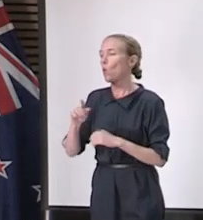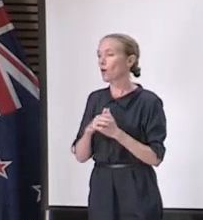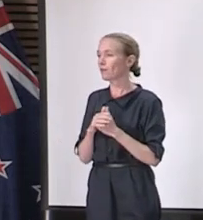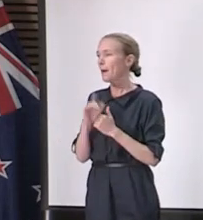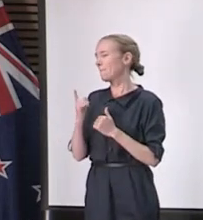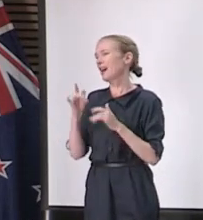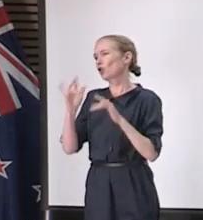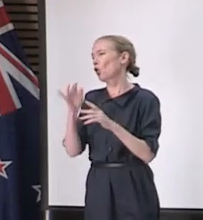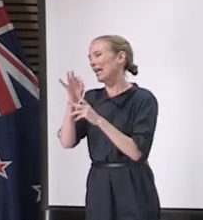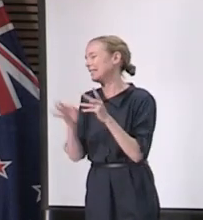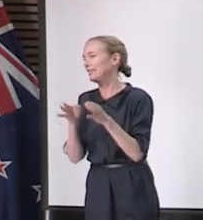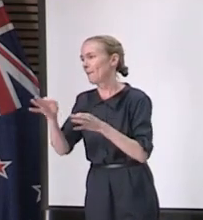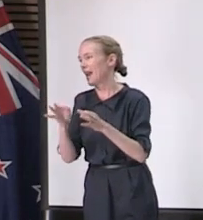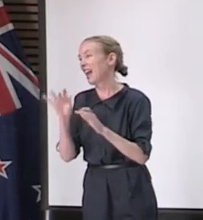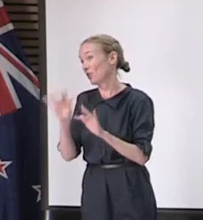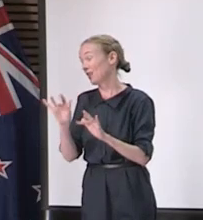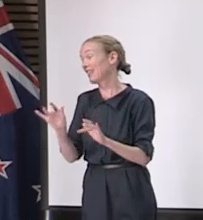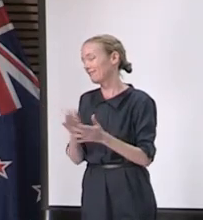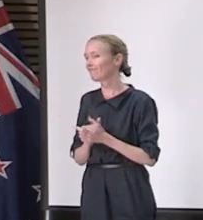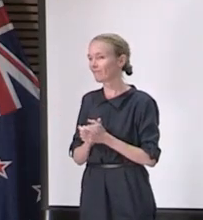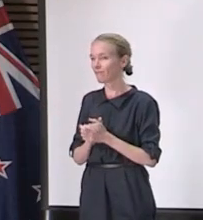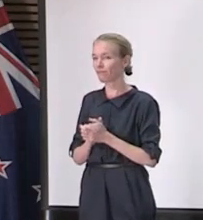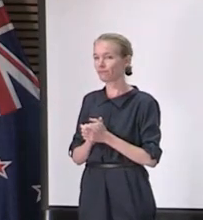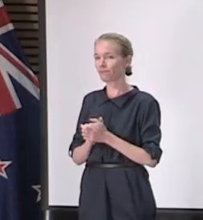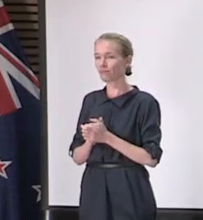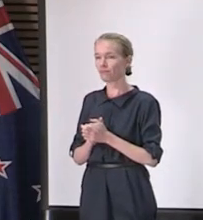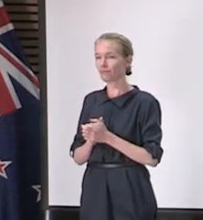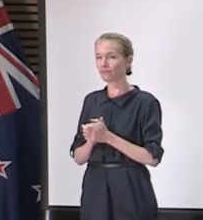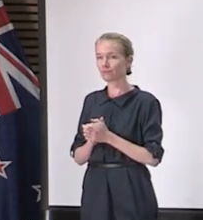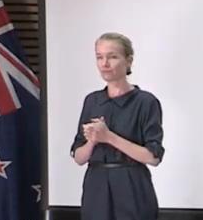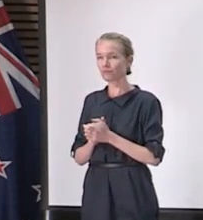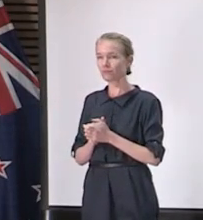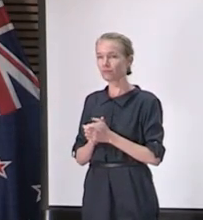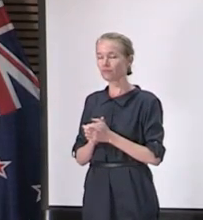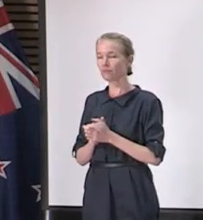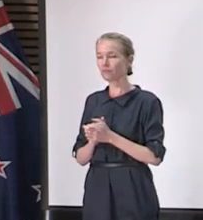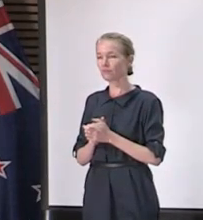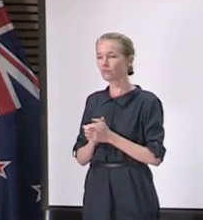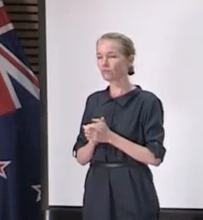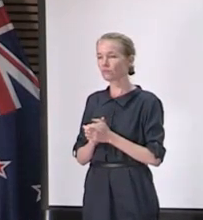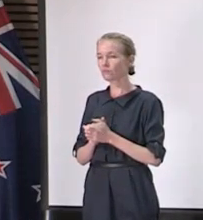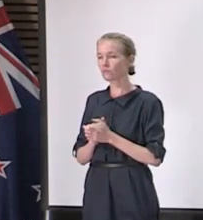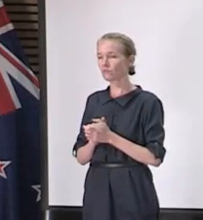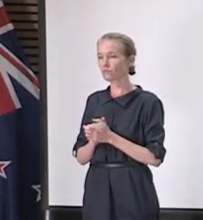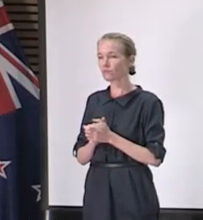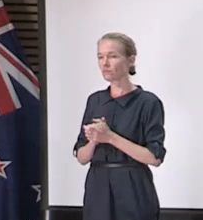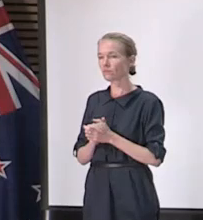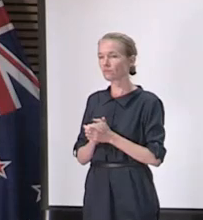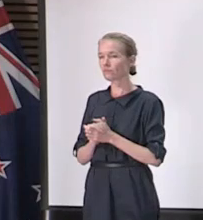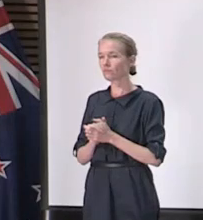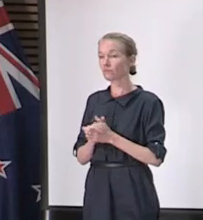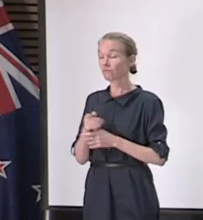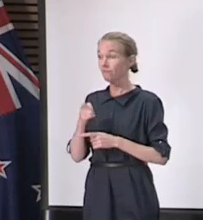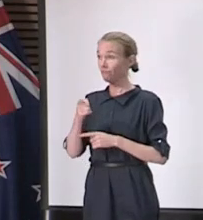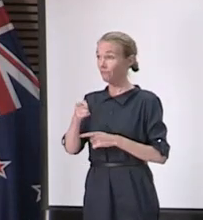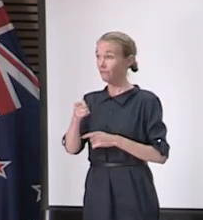haven't put my mind to it. Prime Minister, was Winston Peters incorrect today after that, when he said that after a tangi, groups of